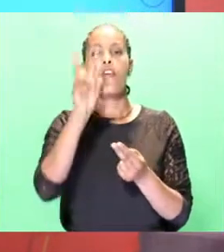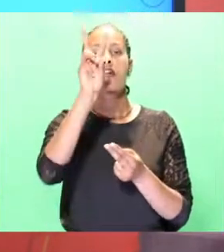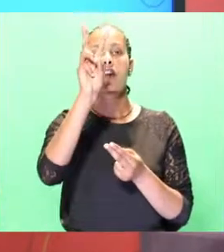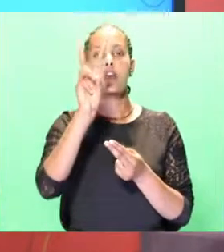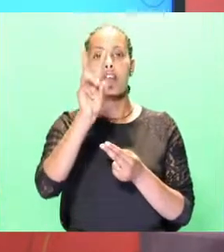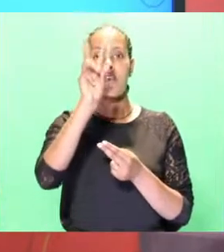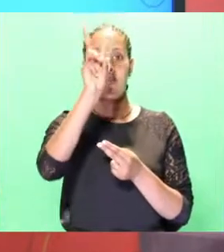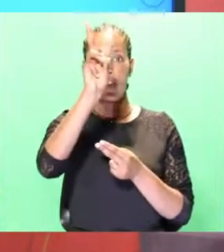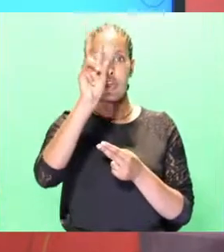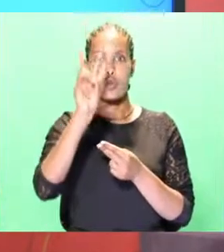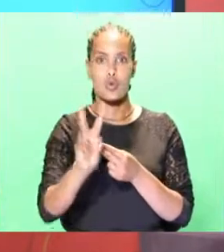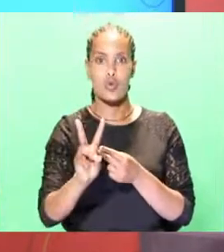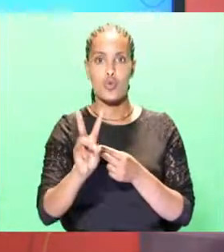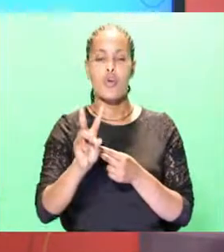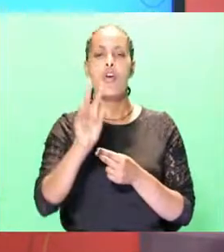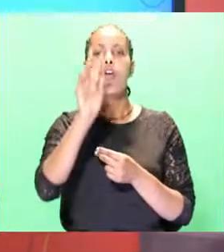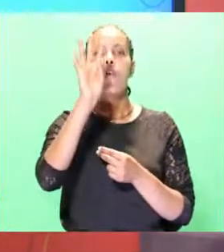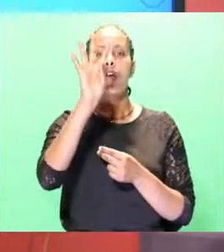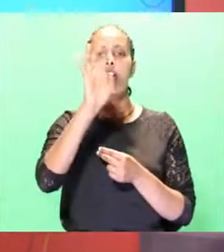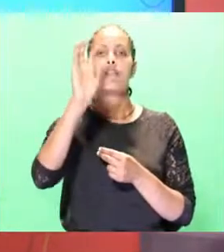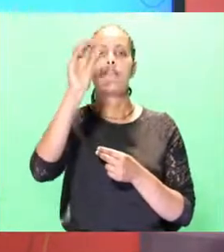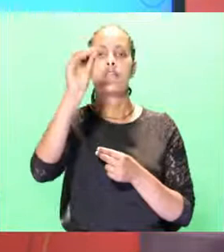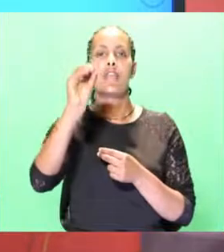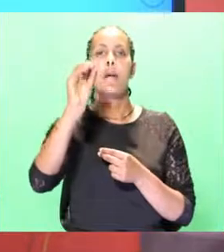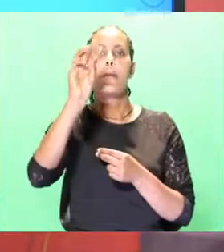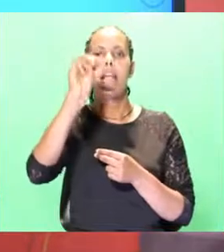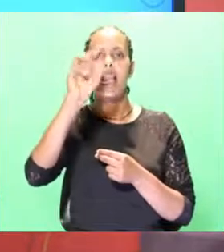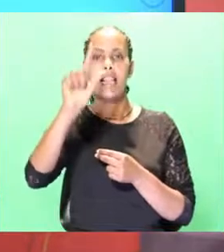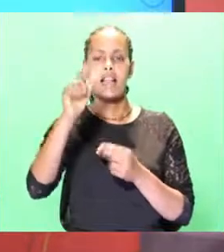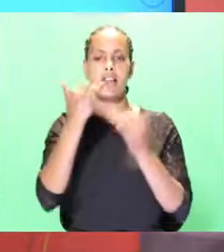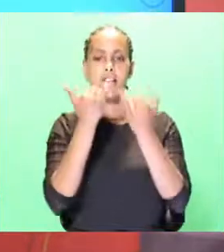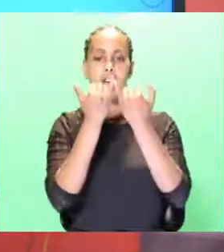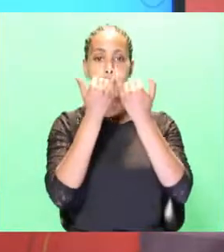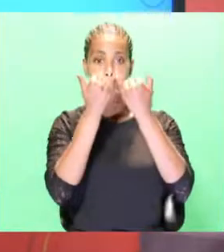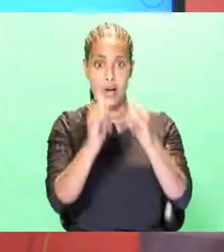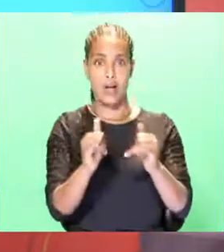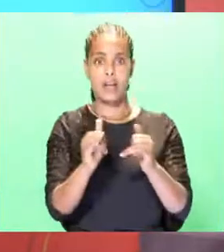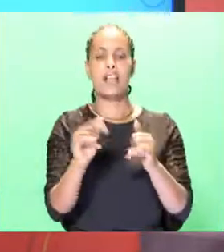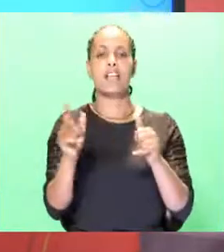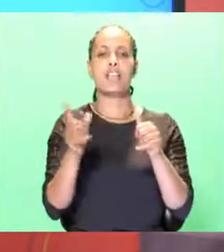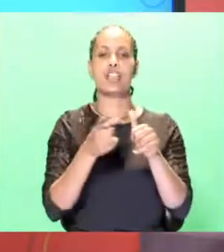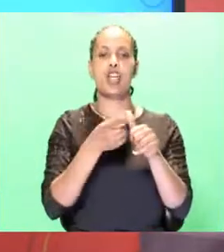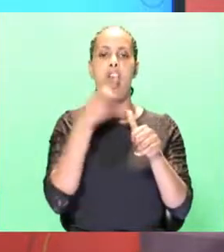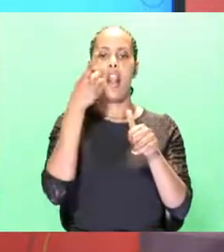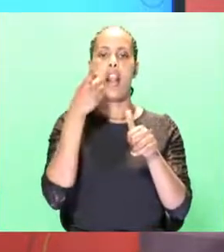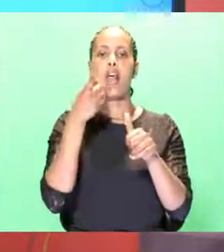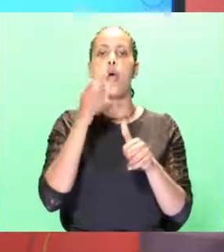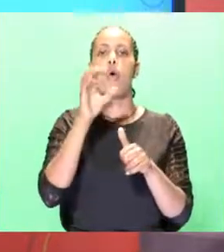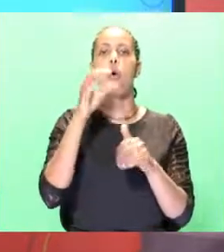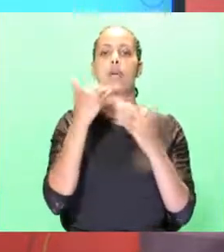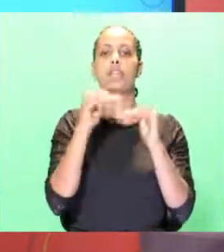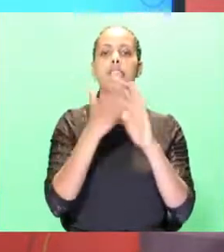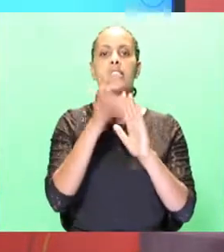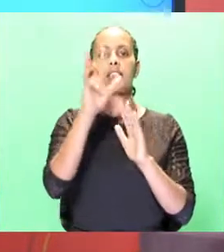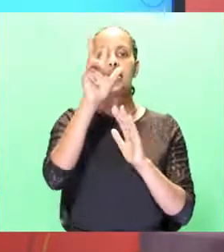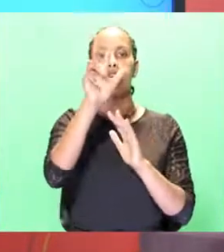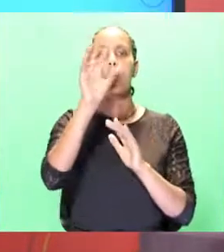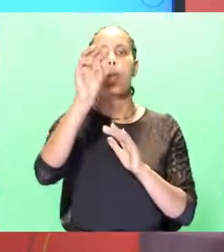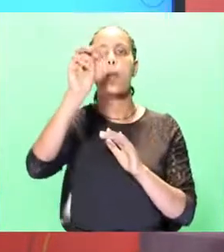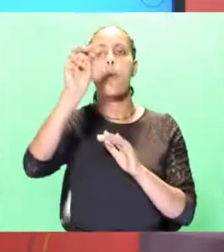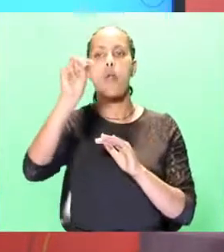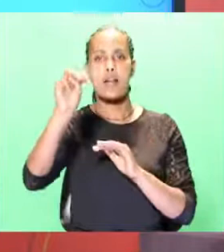V2 is 450 milliliter divided by initial concentration is 3